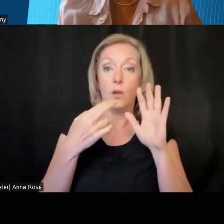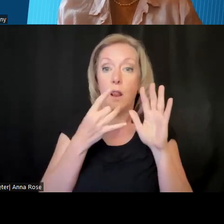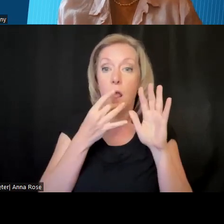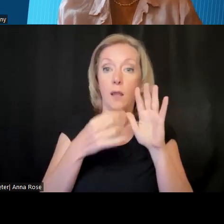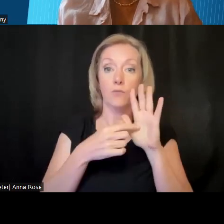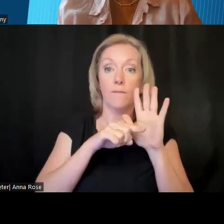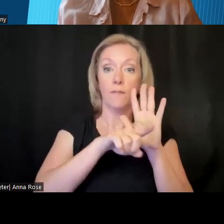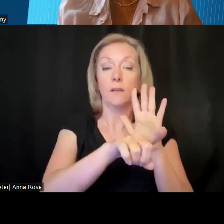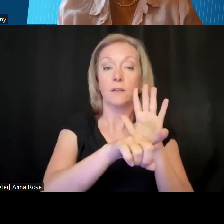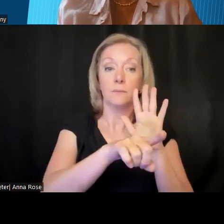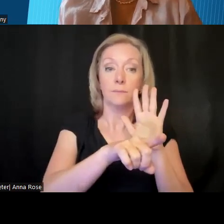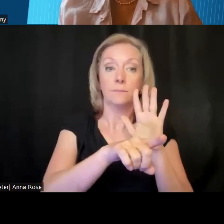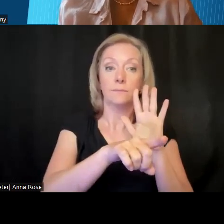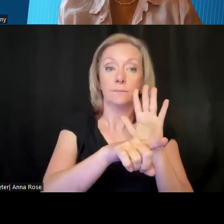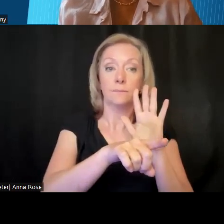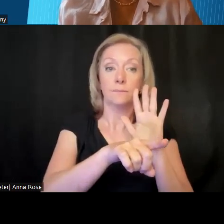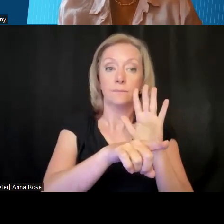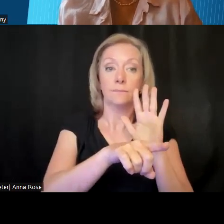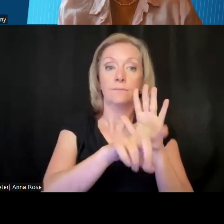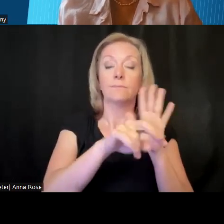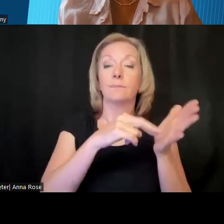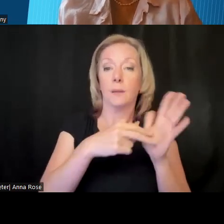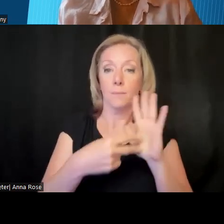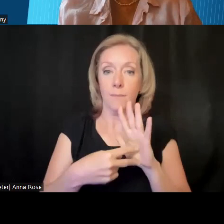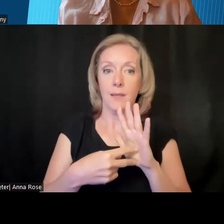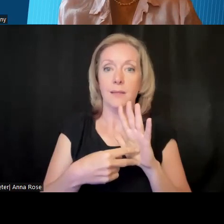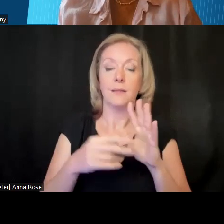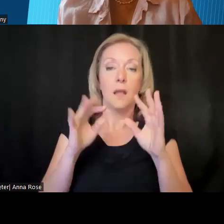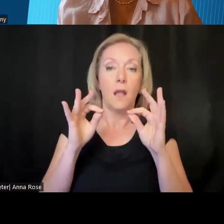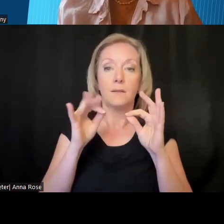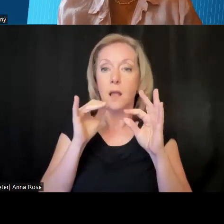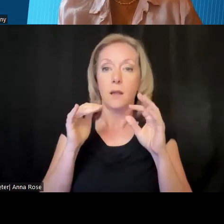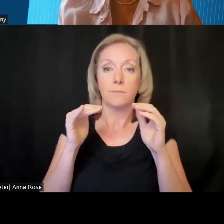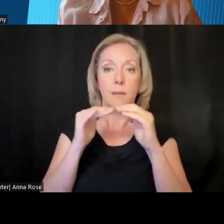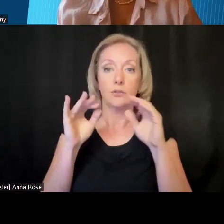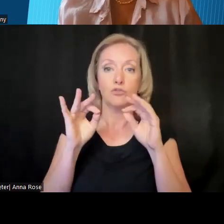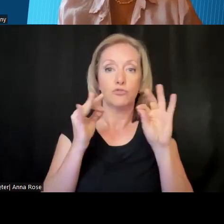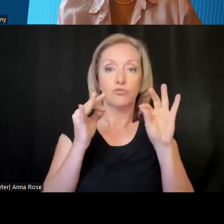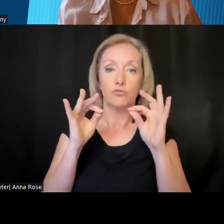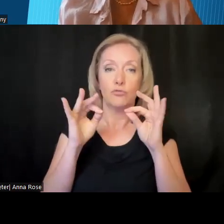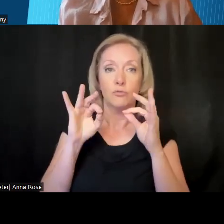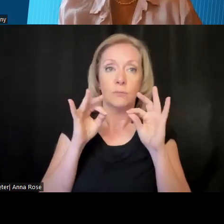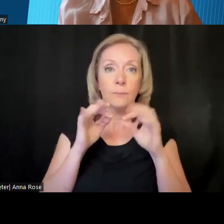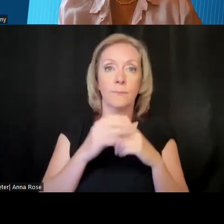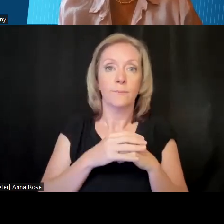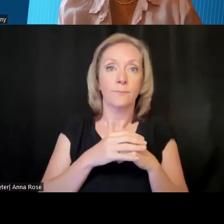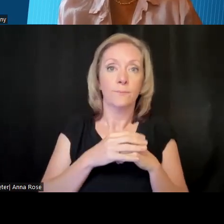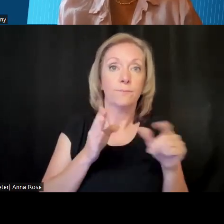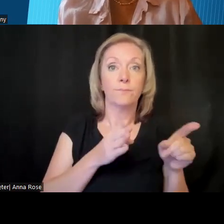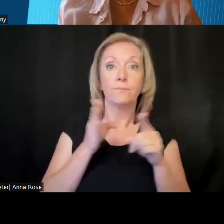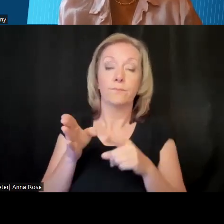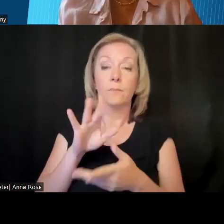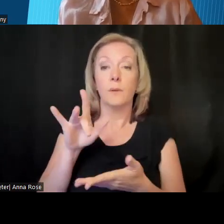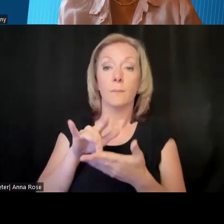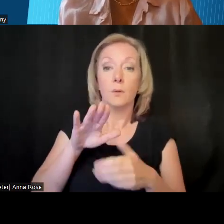these two refractions, that tells me there's poor eye alignment. So we actually practice this in vision screening. Here